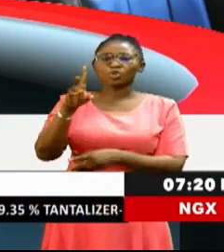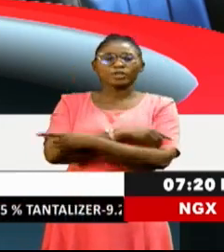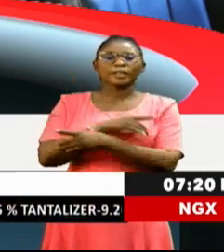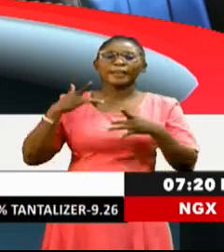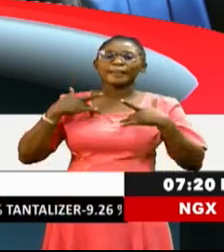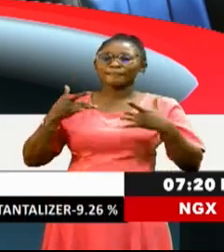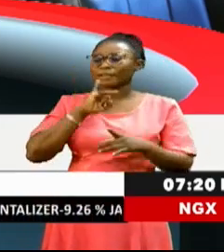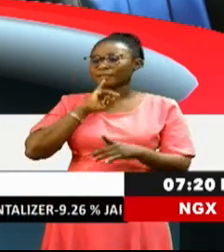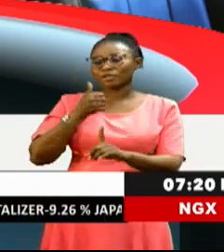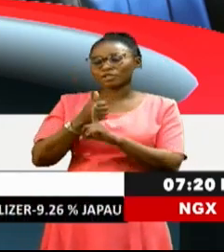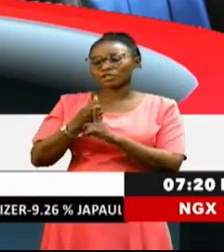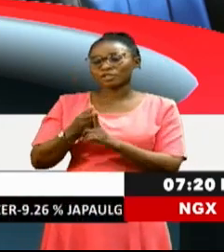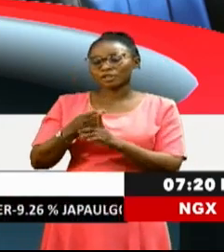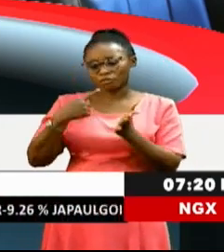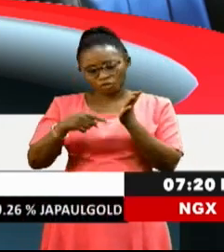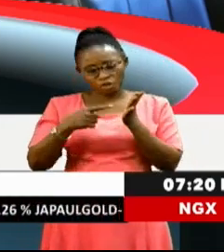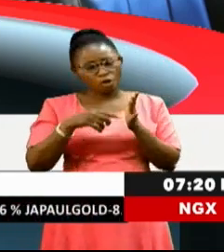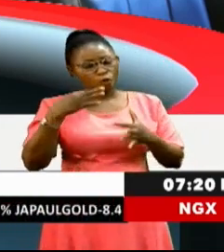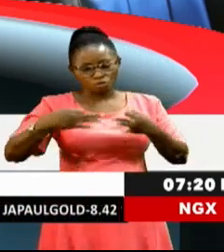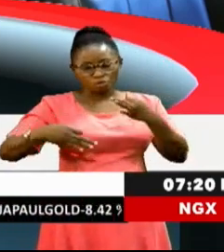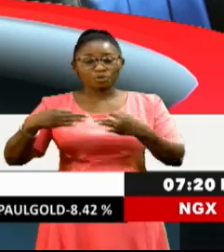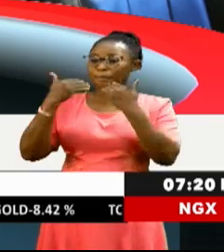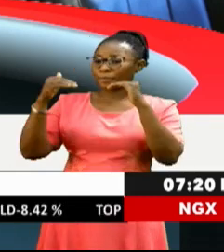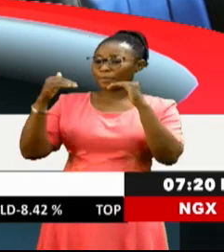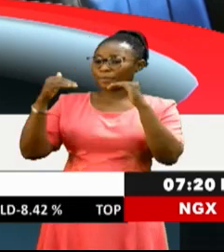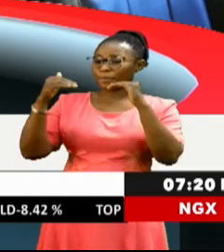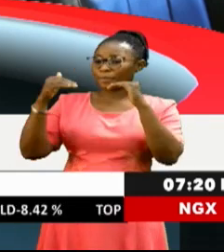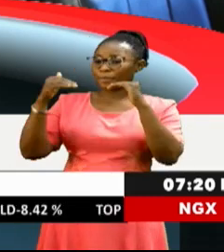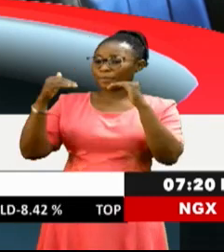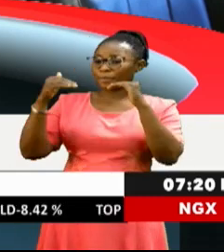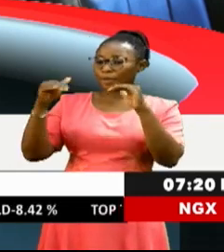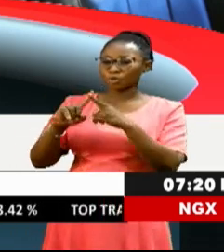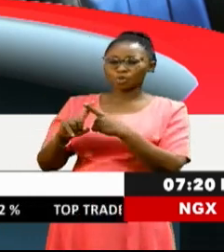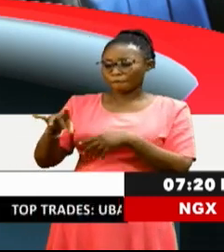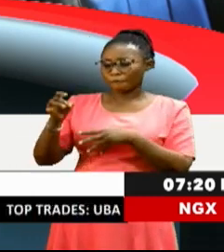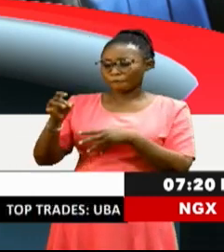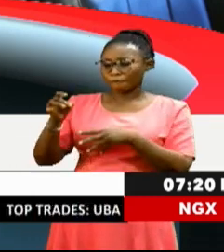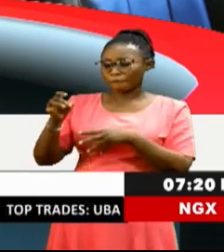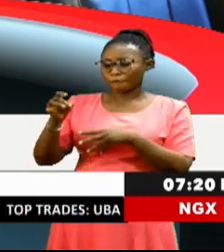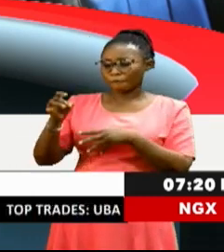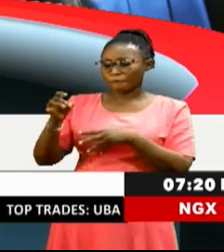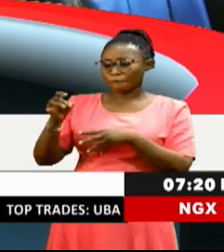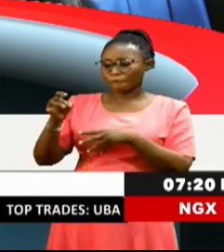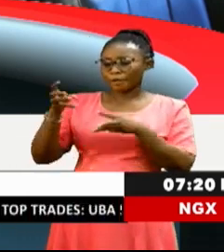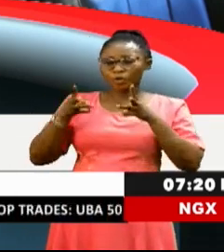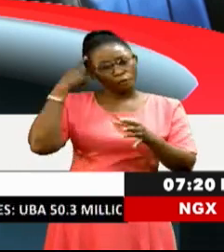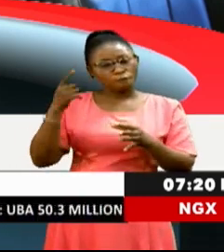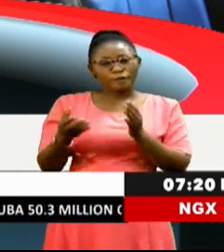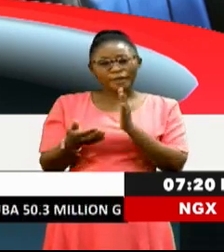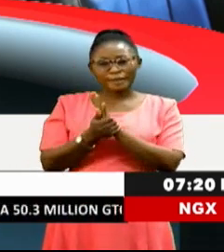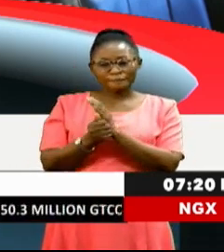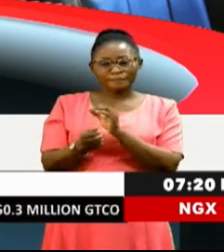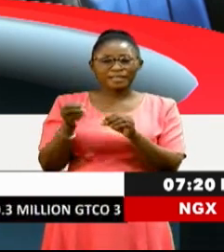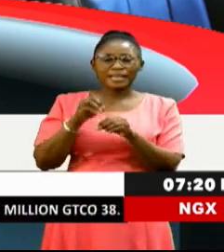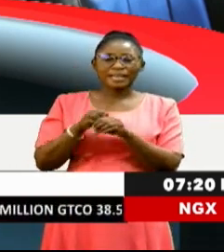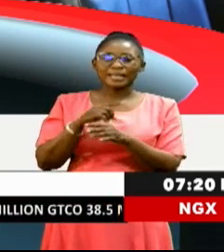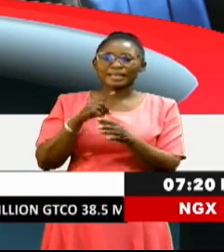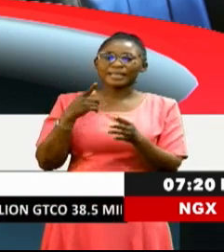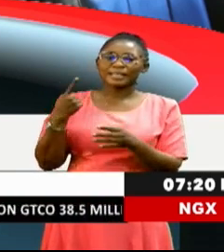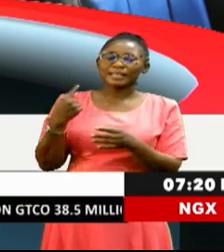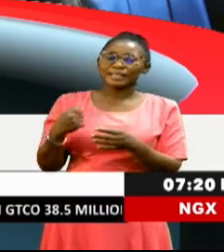a self-appraisal of the judiciary and a platform to forge a way forward for efficiency in the dispensation